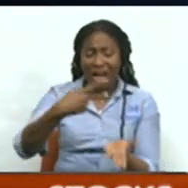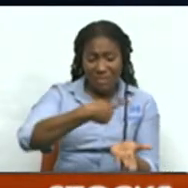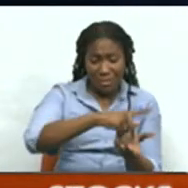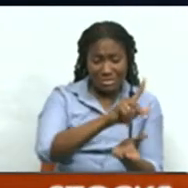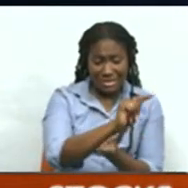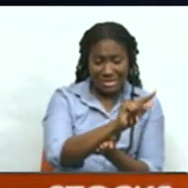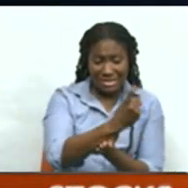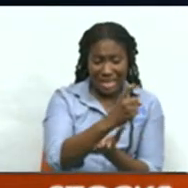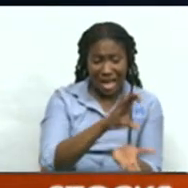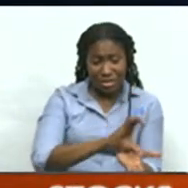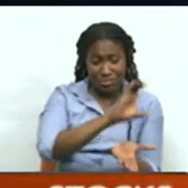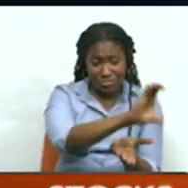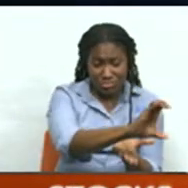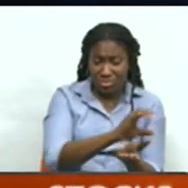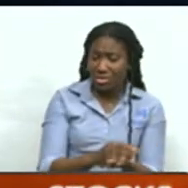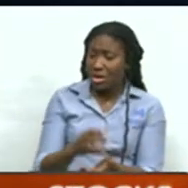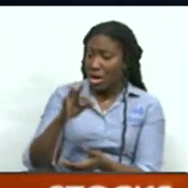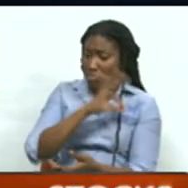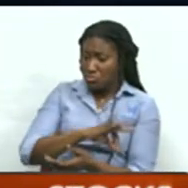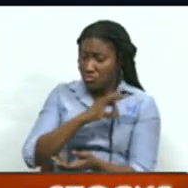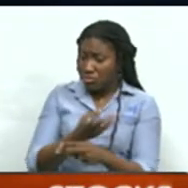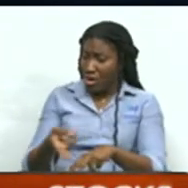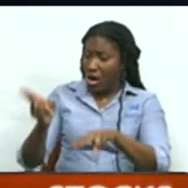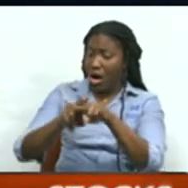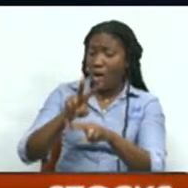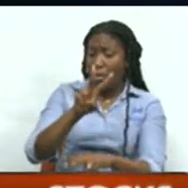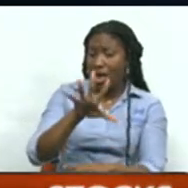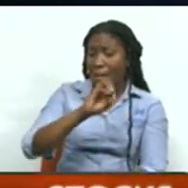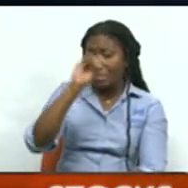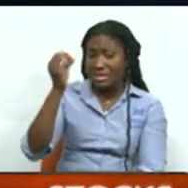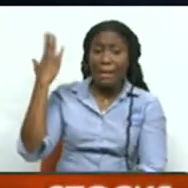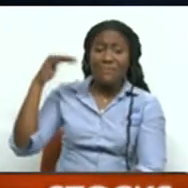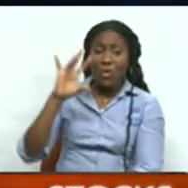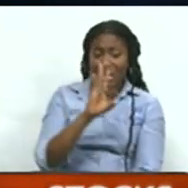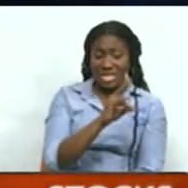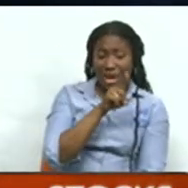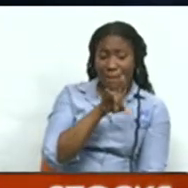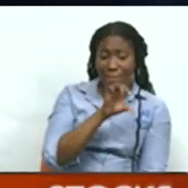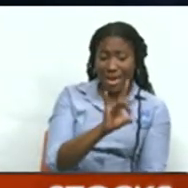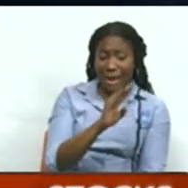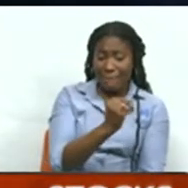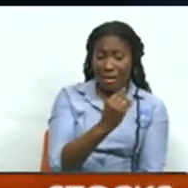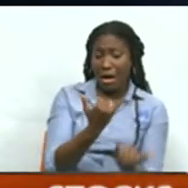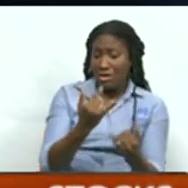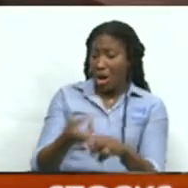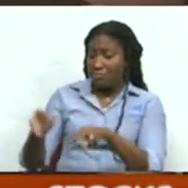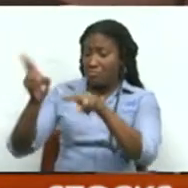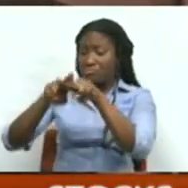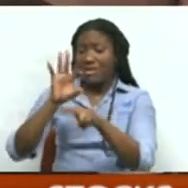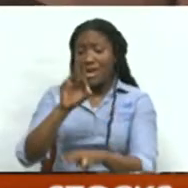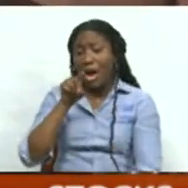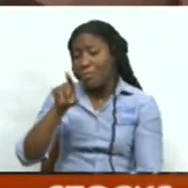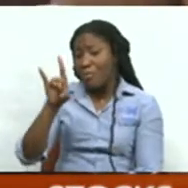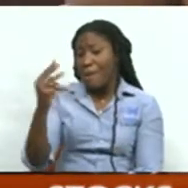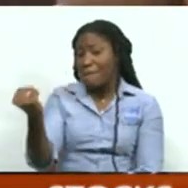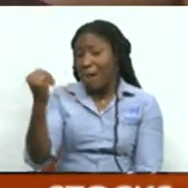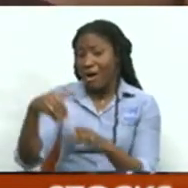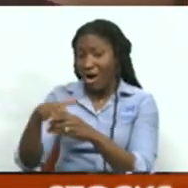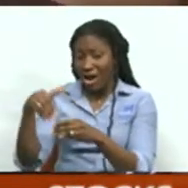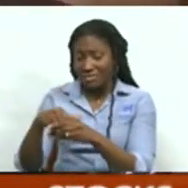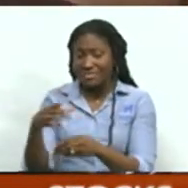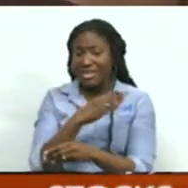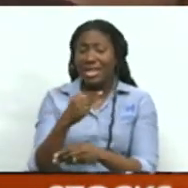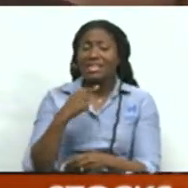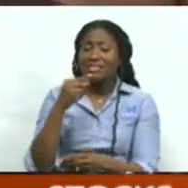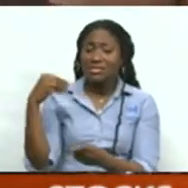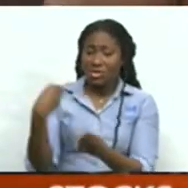increased by 25% from $7.8 million to $9.8 million. It says that cash flow from